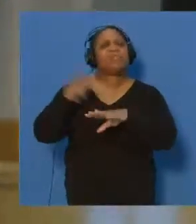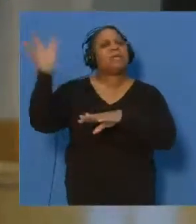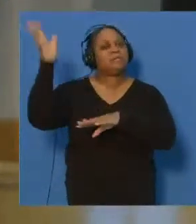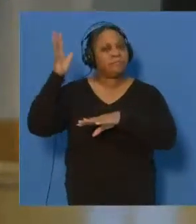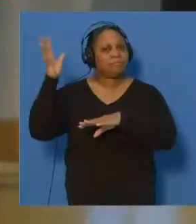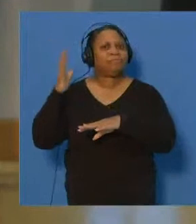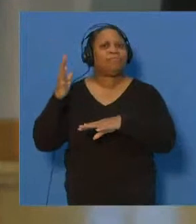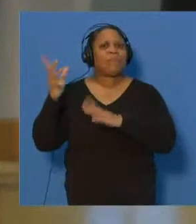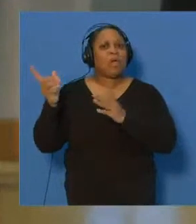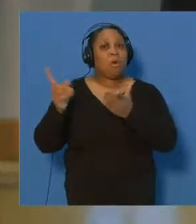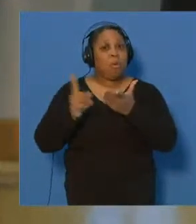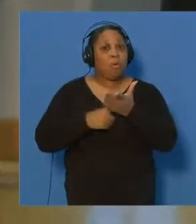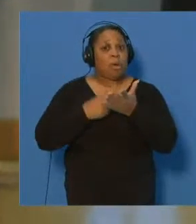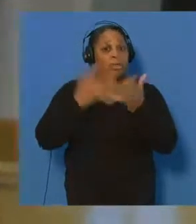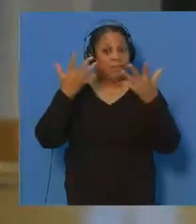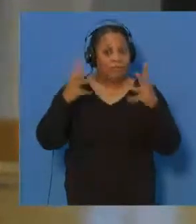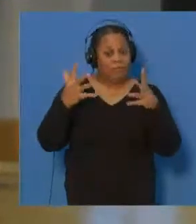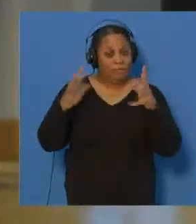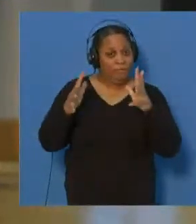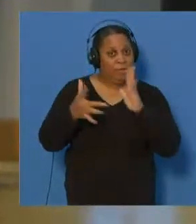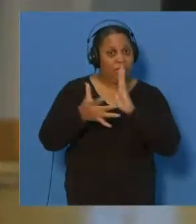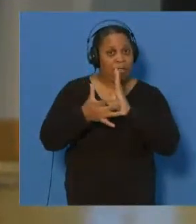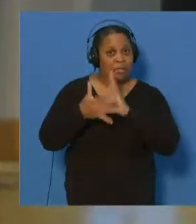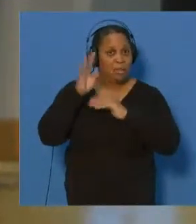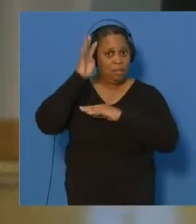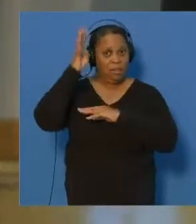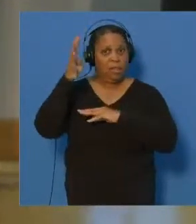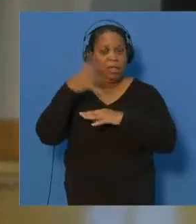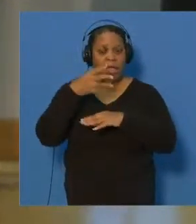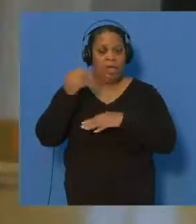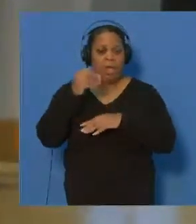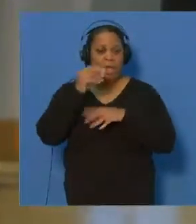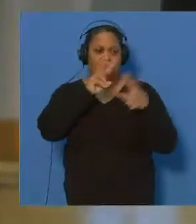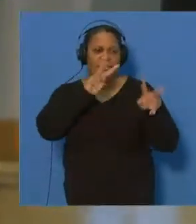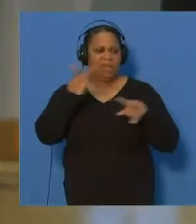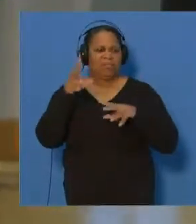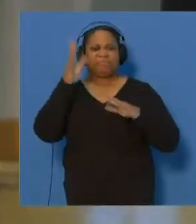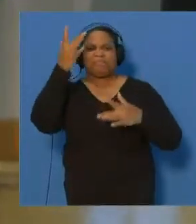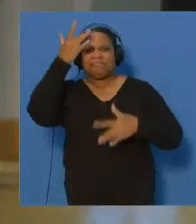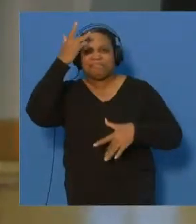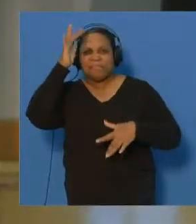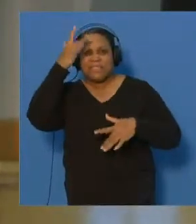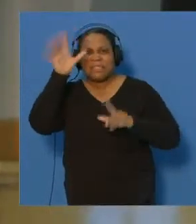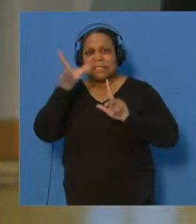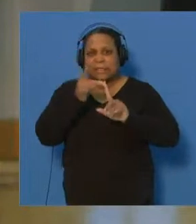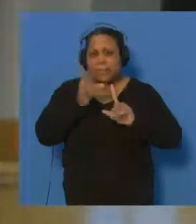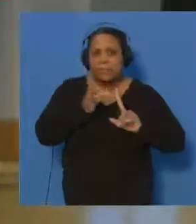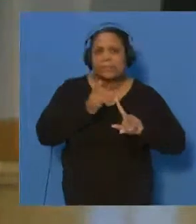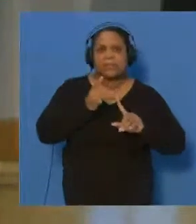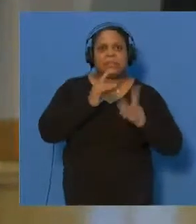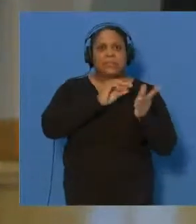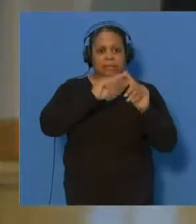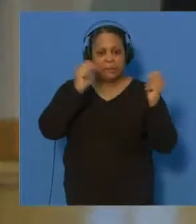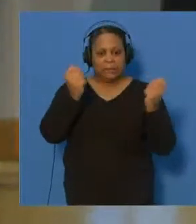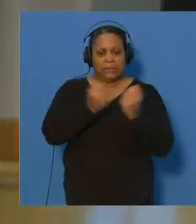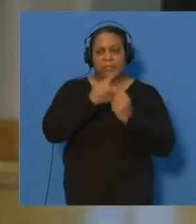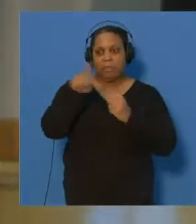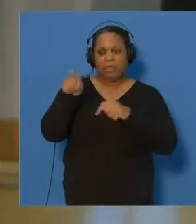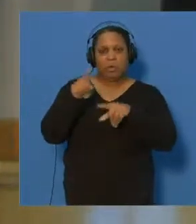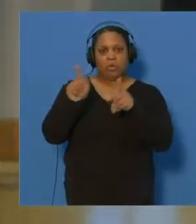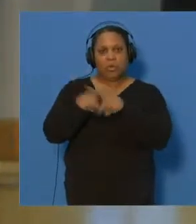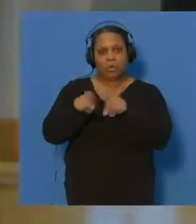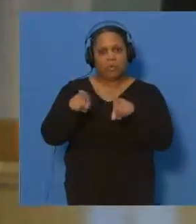this modeling has been completed and the epidemiology and surveillance team, as I said, are working with Public Health England as well as Imperial